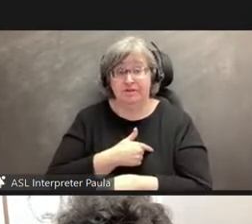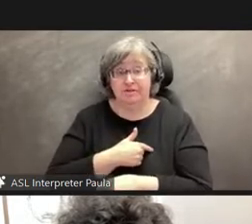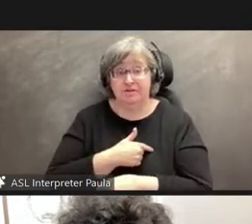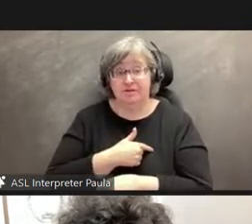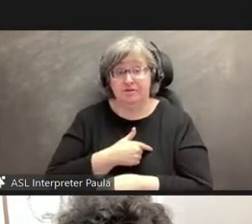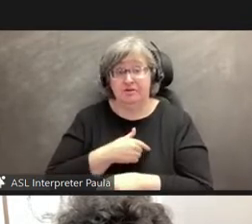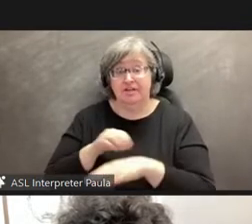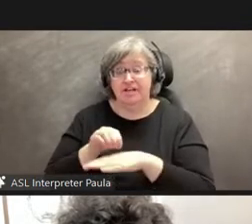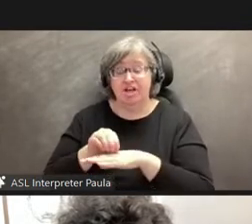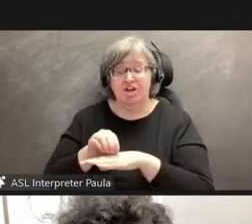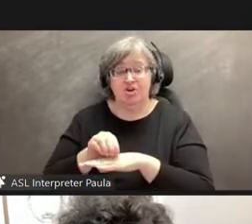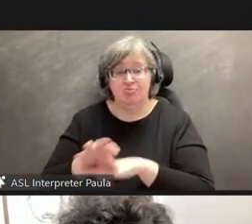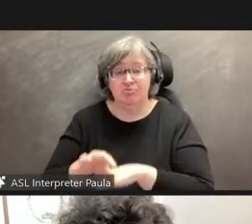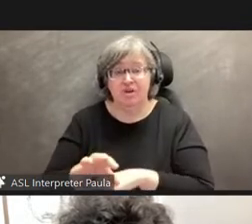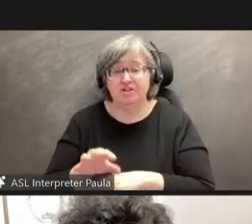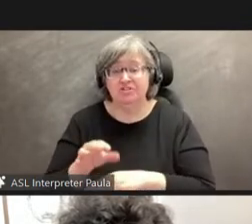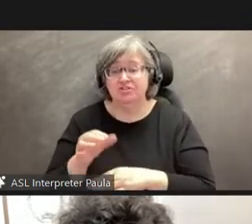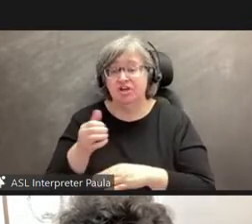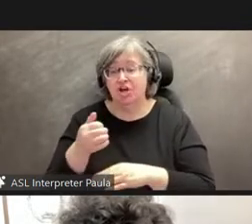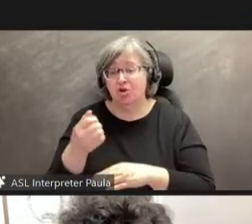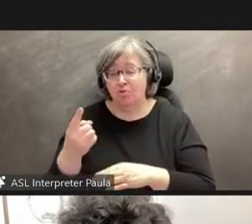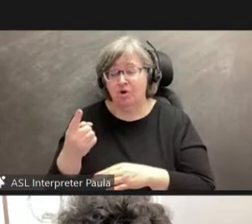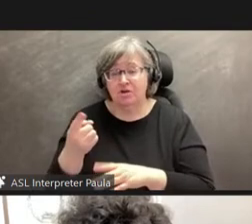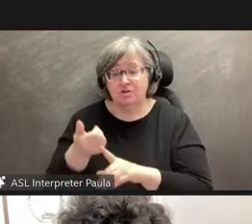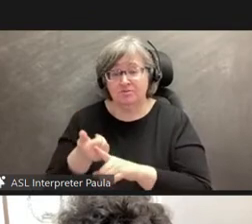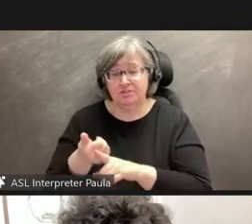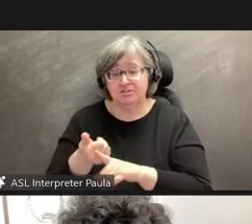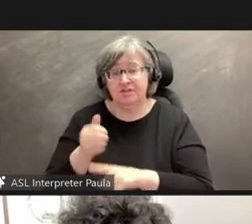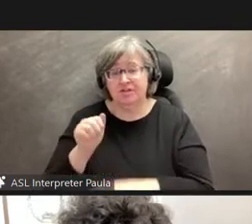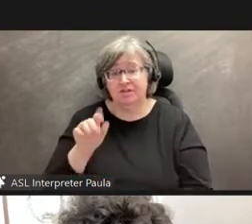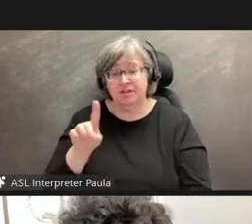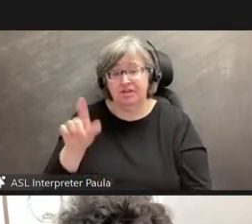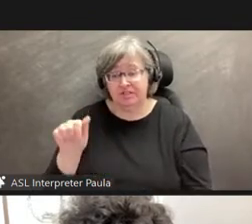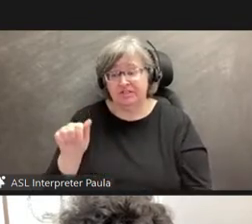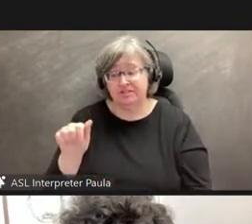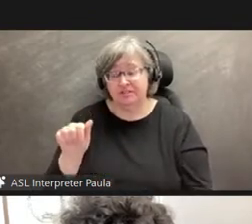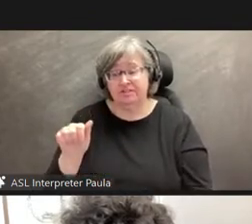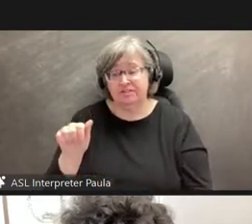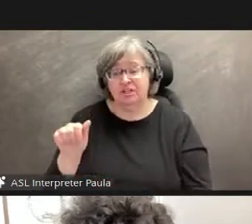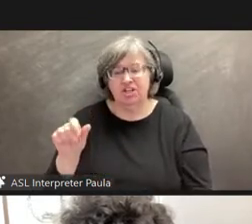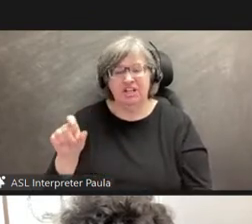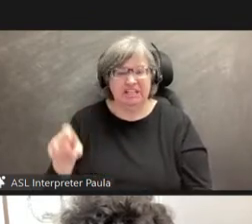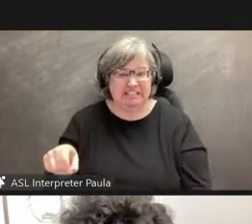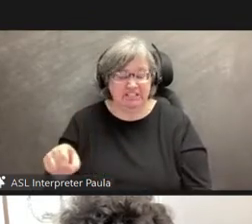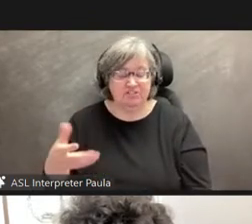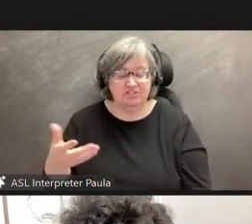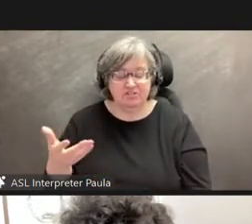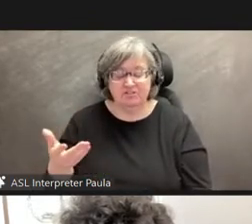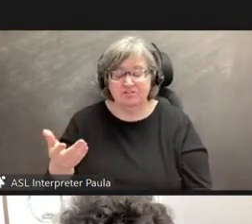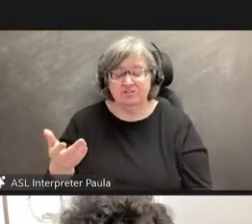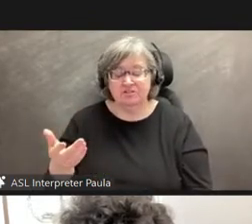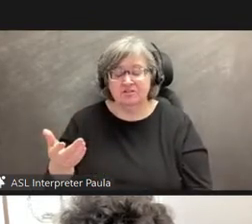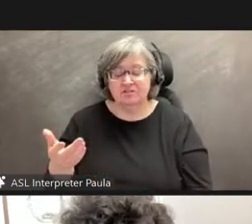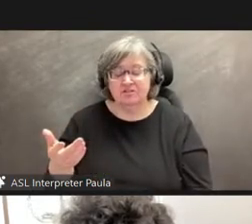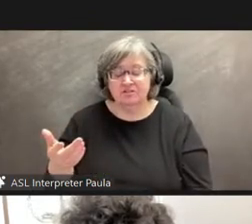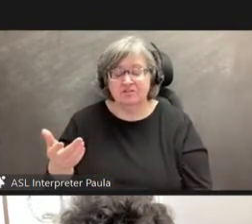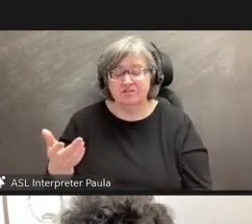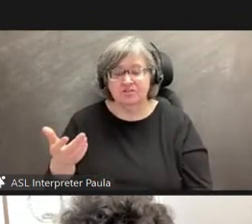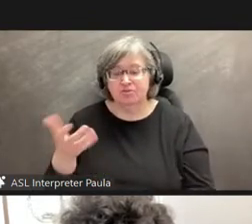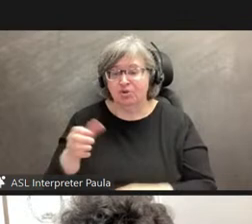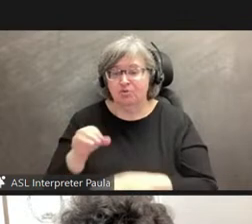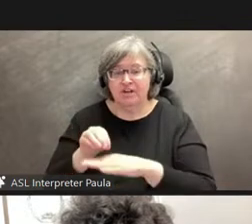impact anyone that is ADA needs. We do not